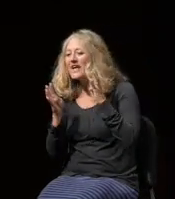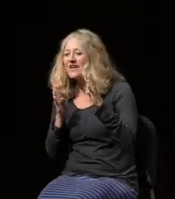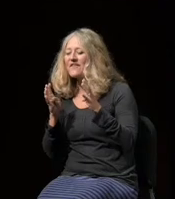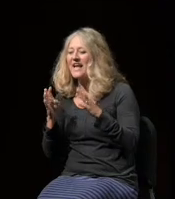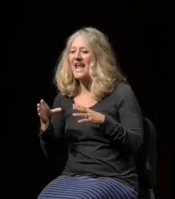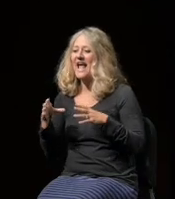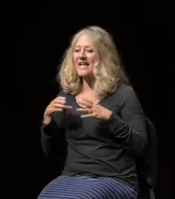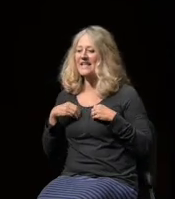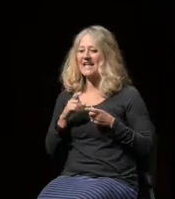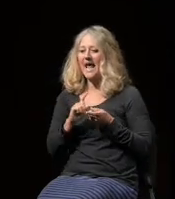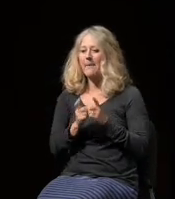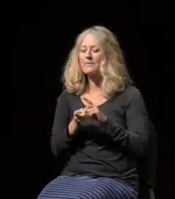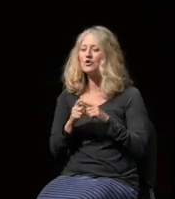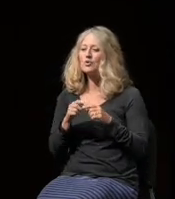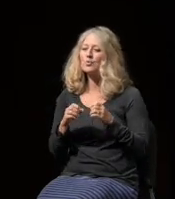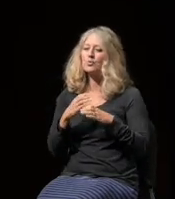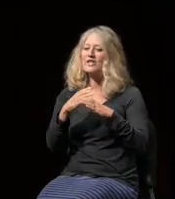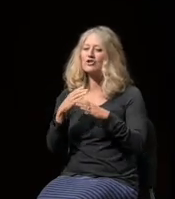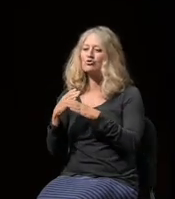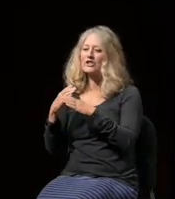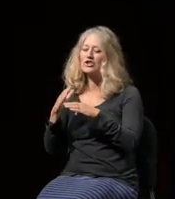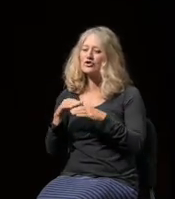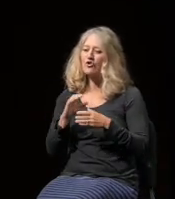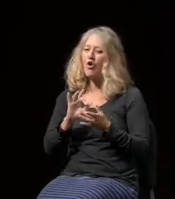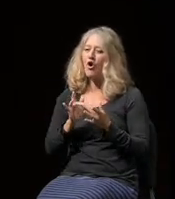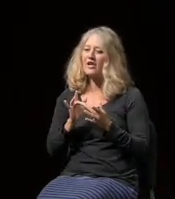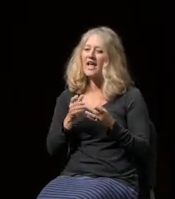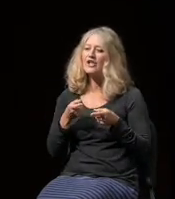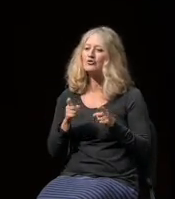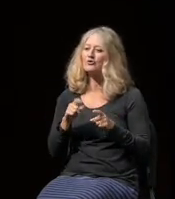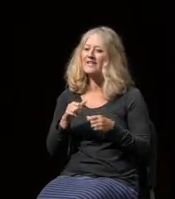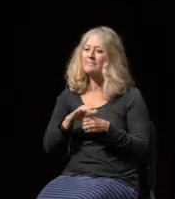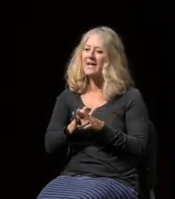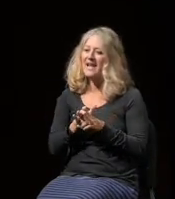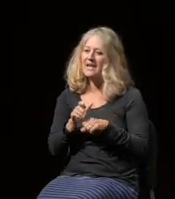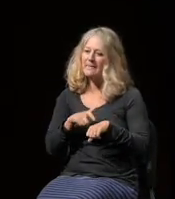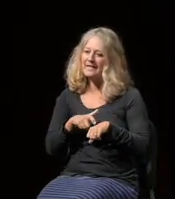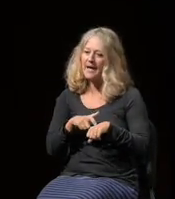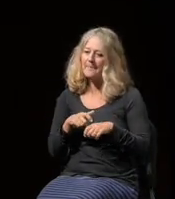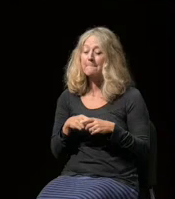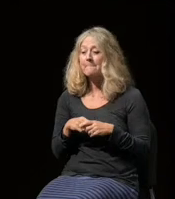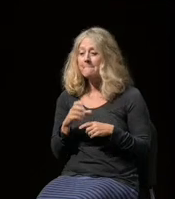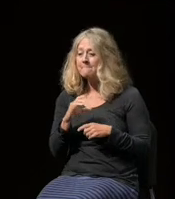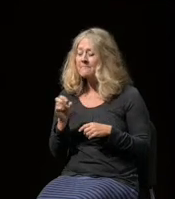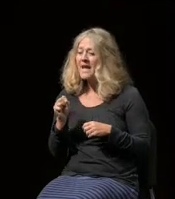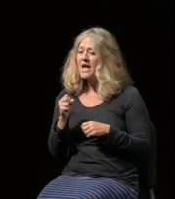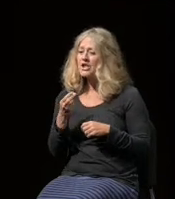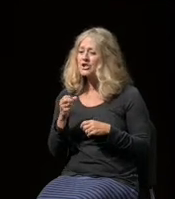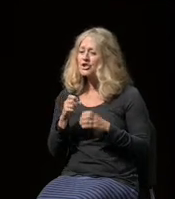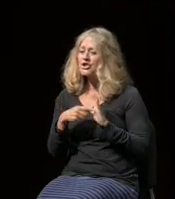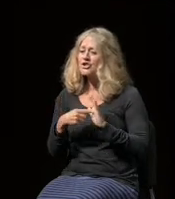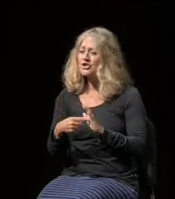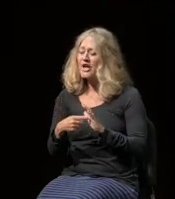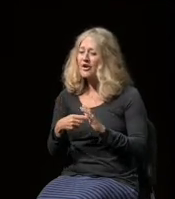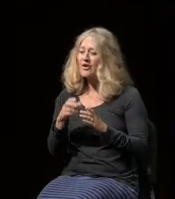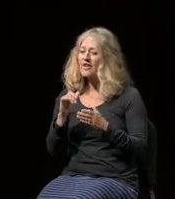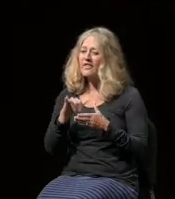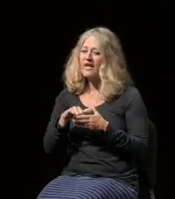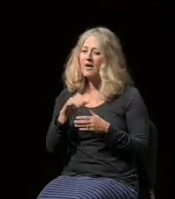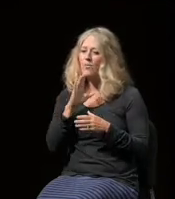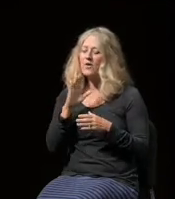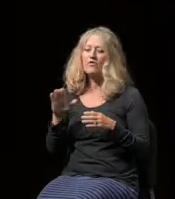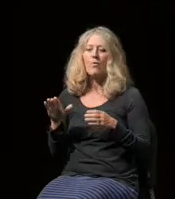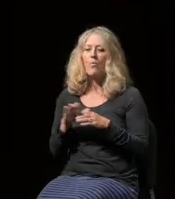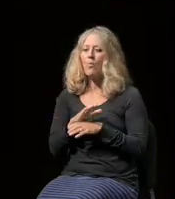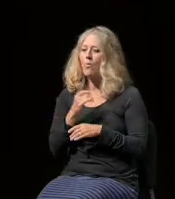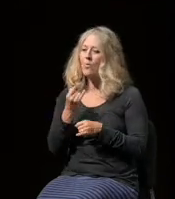to the restrictions of being online during the pandemic. She also shared this newly found knowledge with the entire